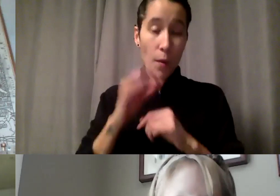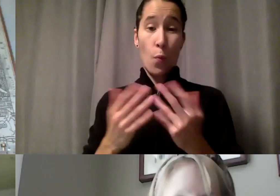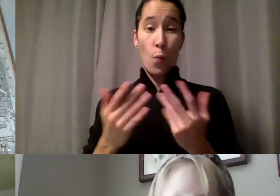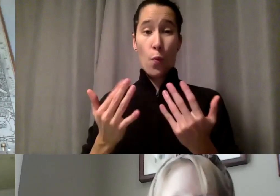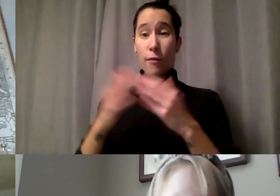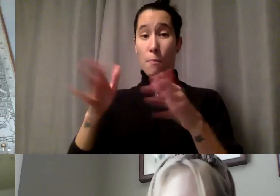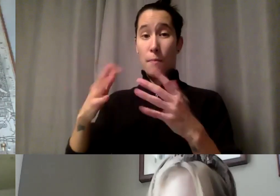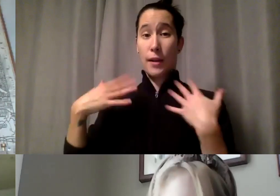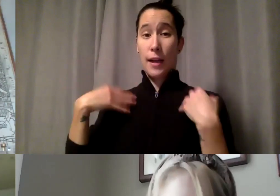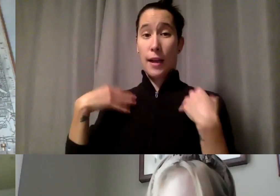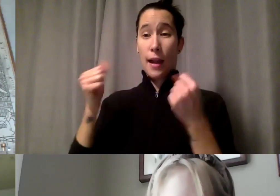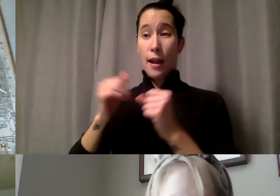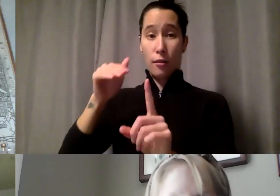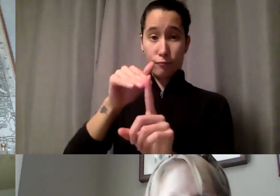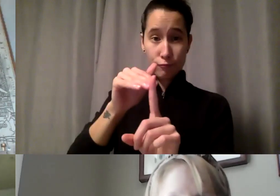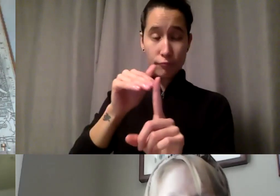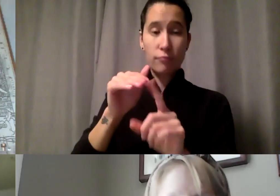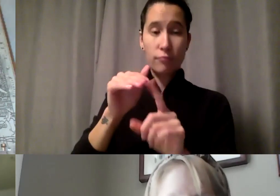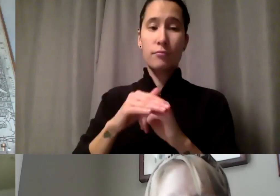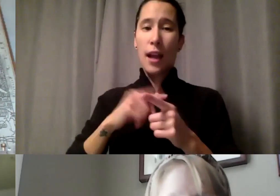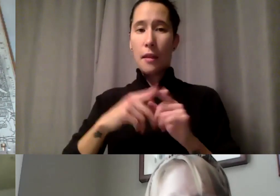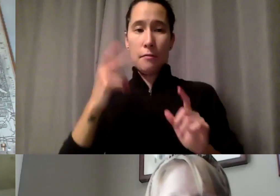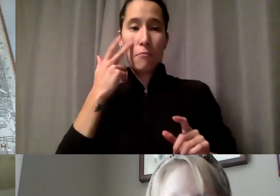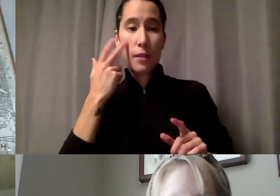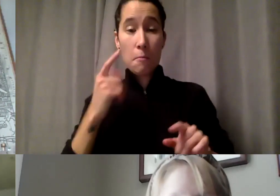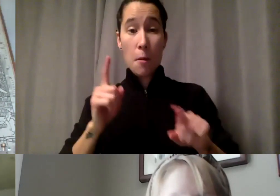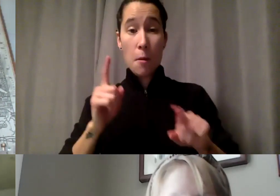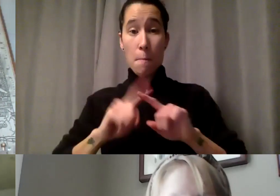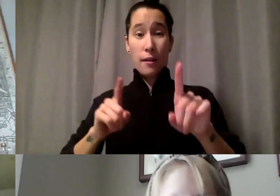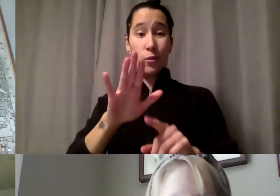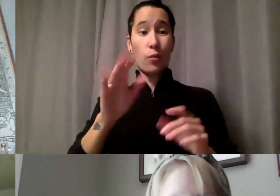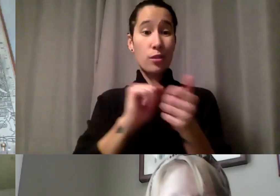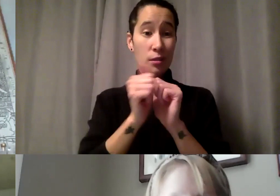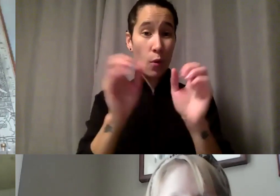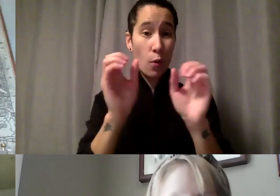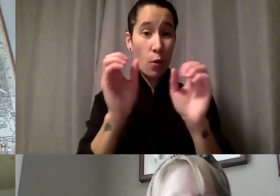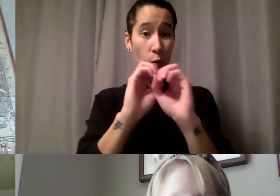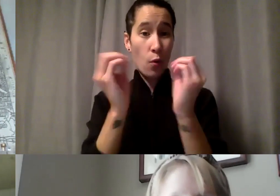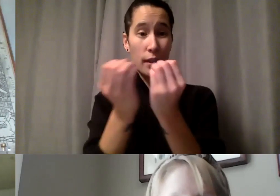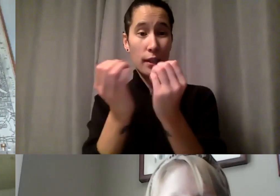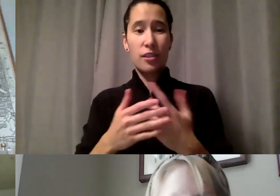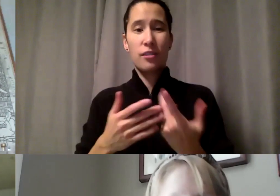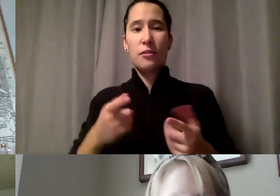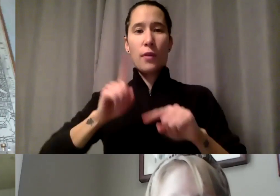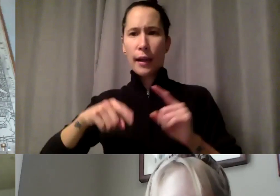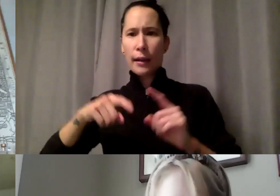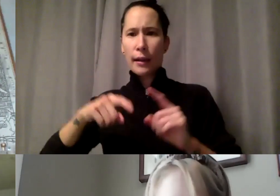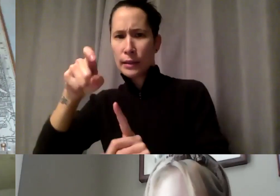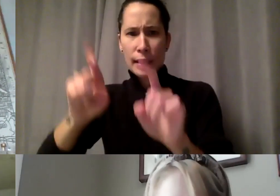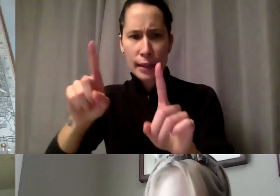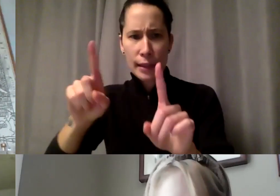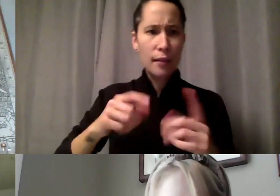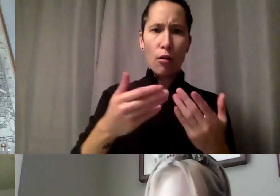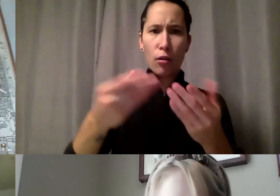out, and then go from there. But as an organization, no, you cannot say that you need to test and you need to be